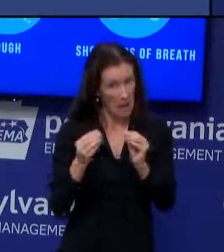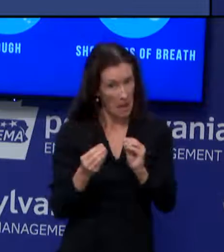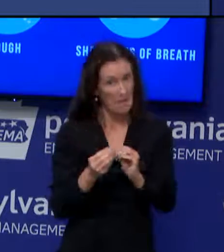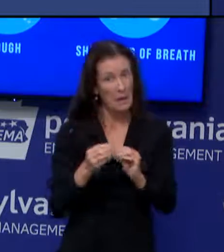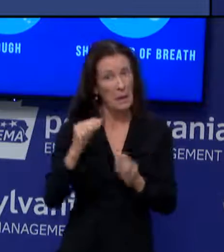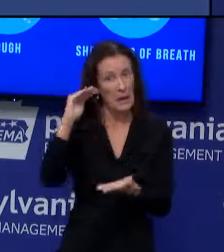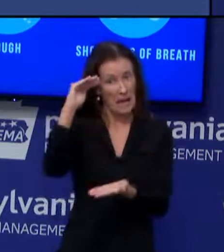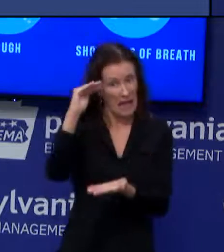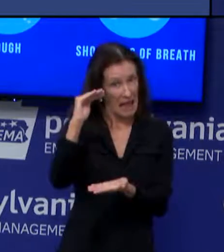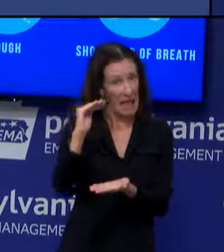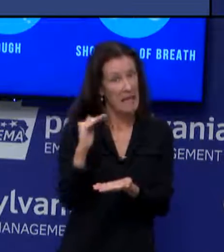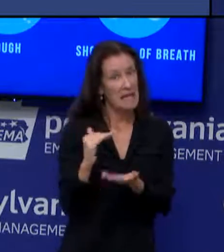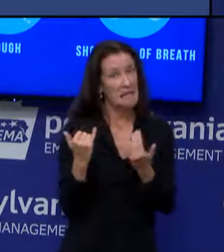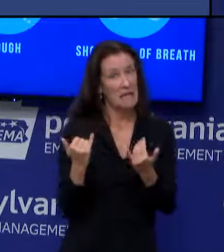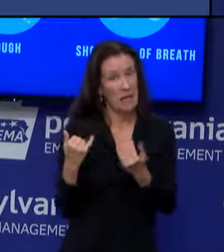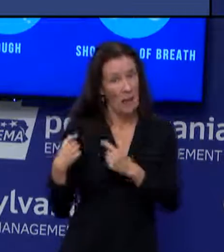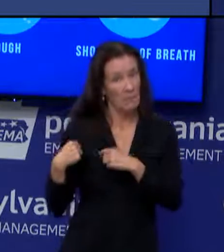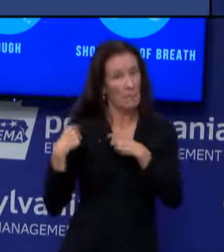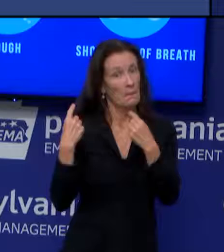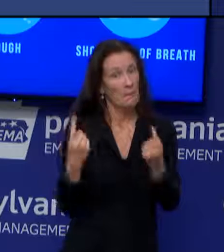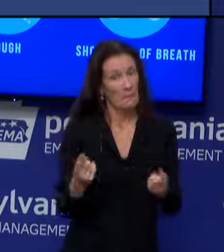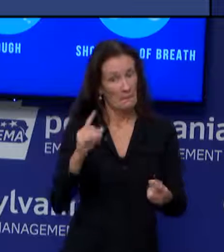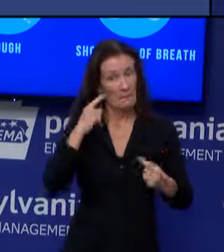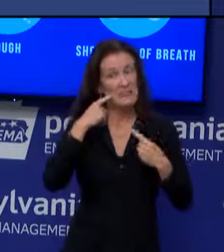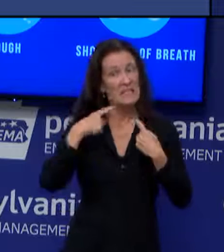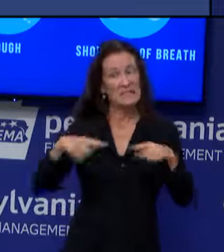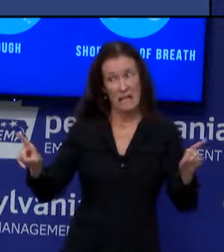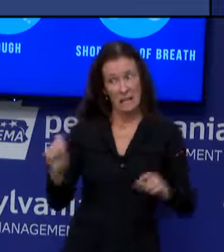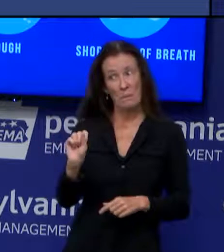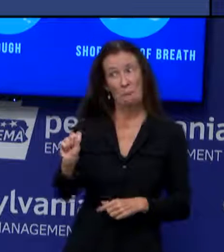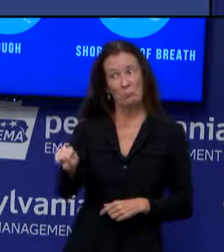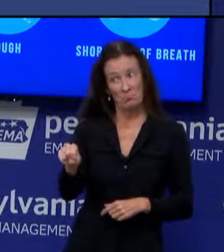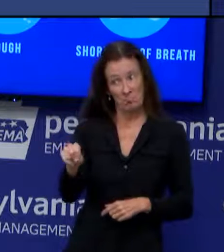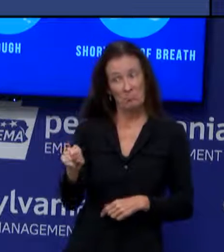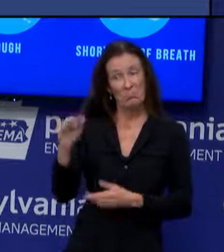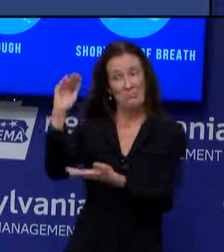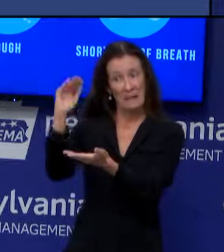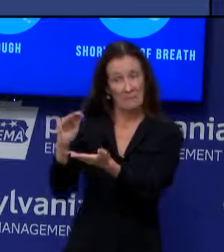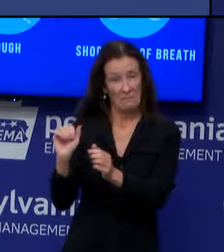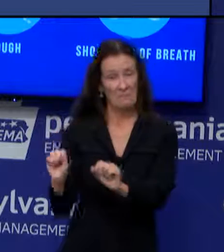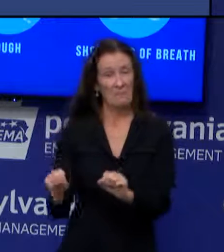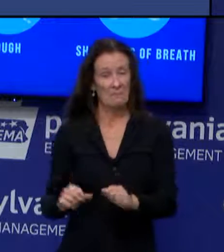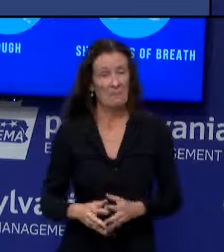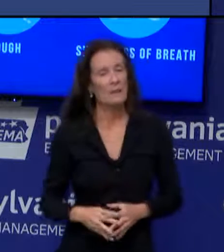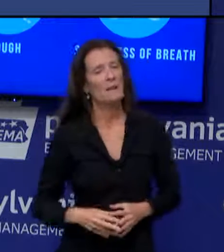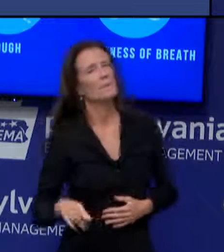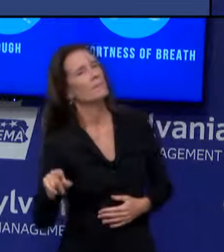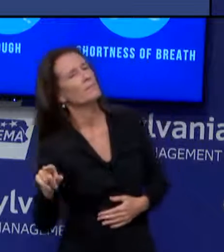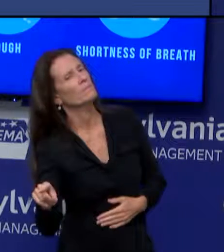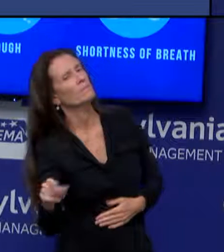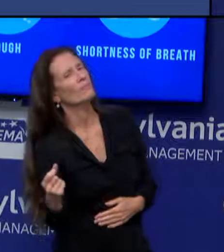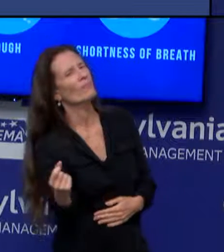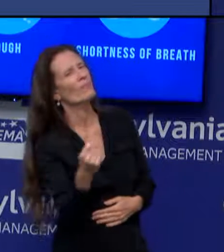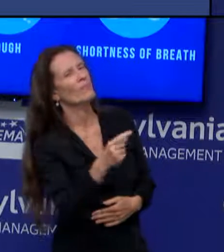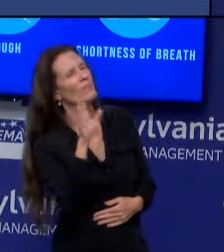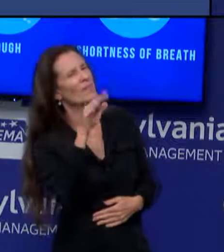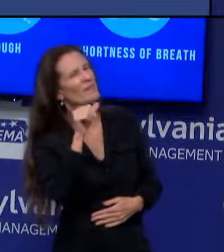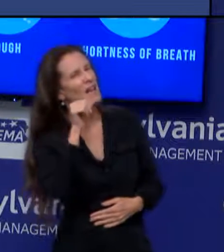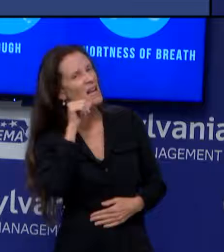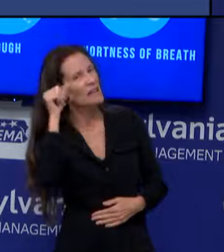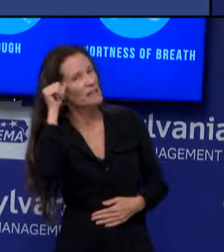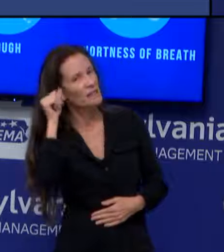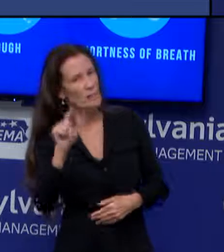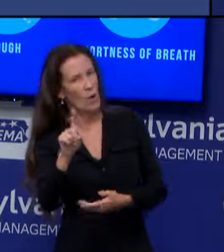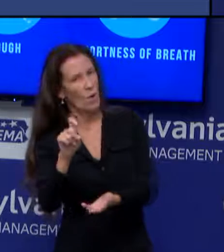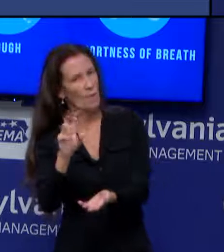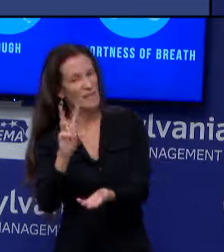that mitigation effort was very successful this summer. As of yesterday, more than 165,000 Pennsylvanians downloaded the COVID-19 app